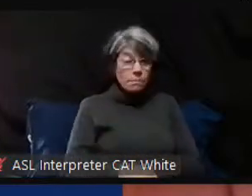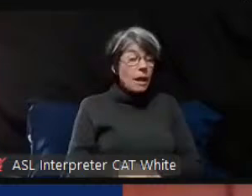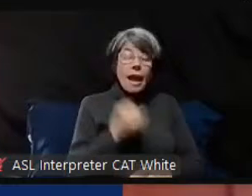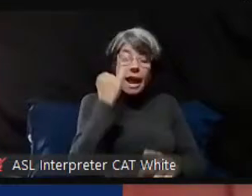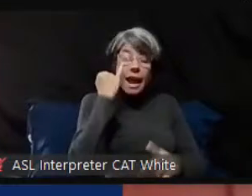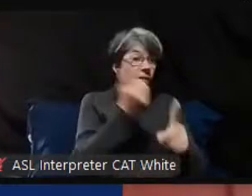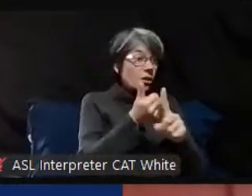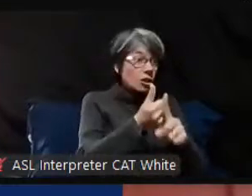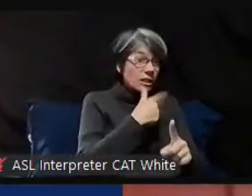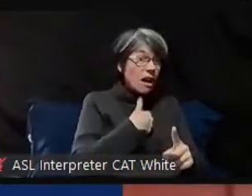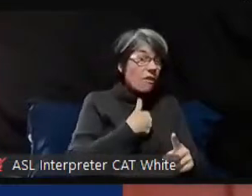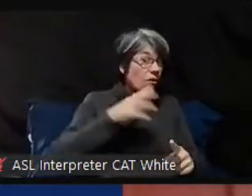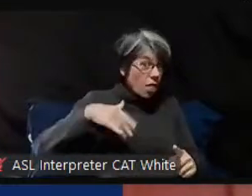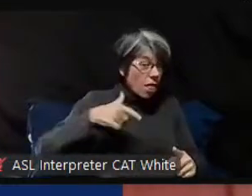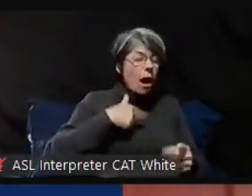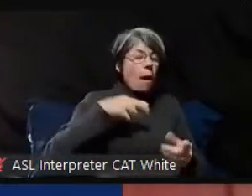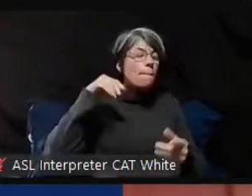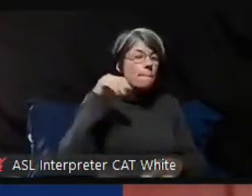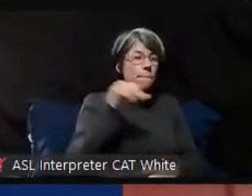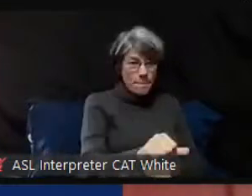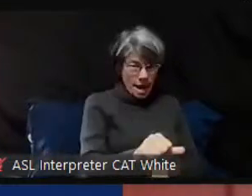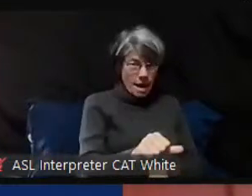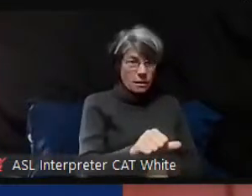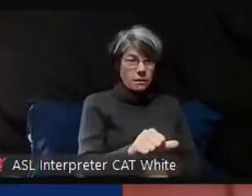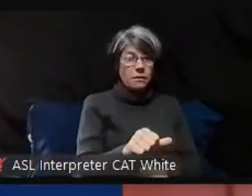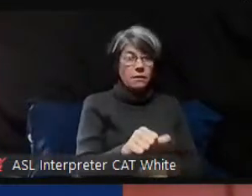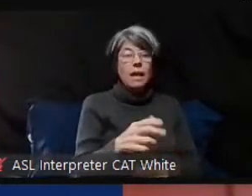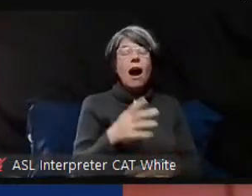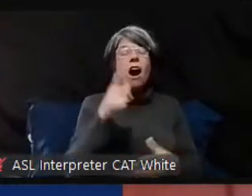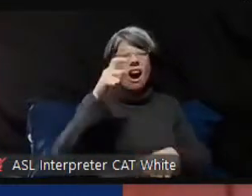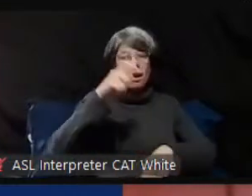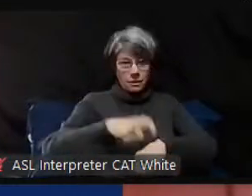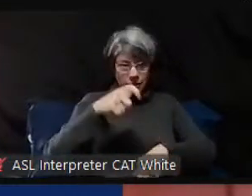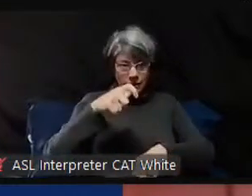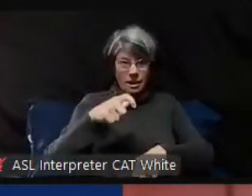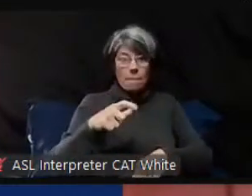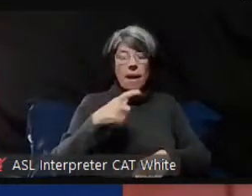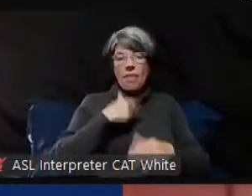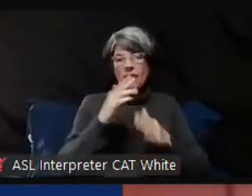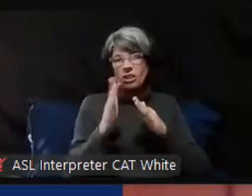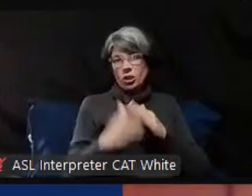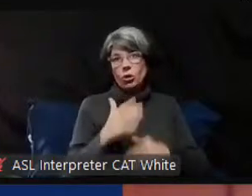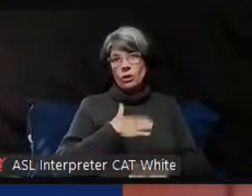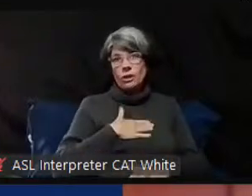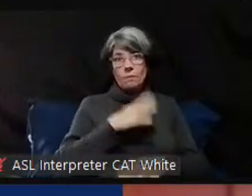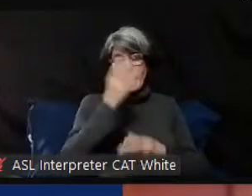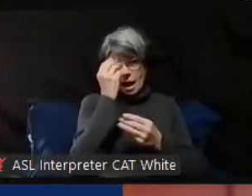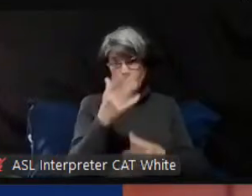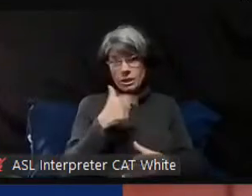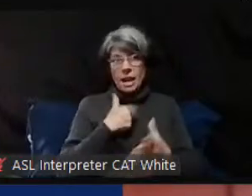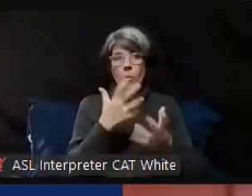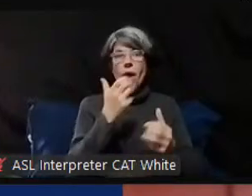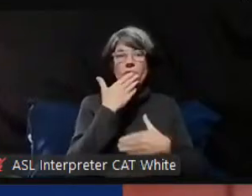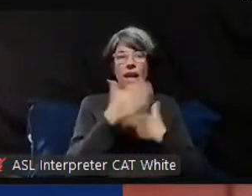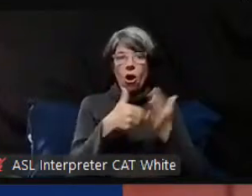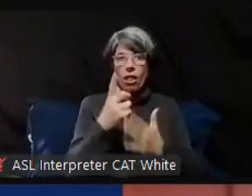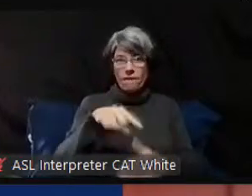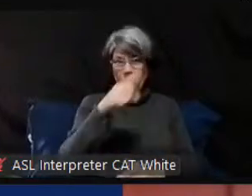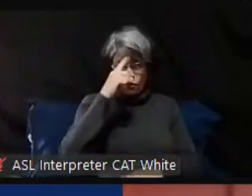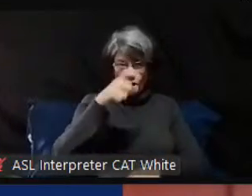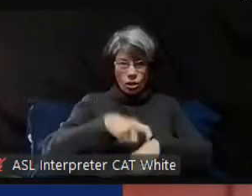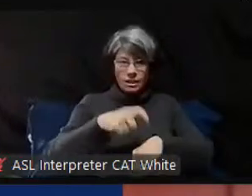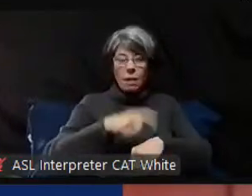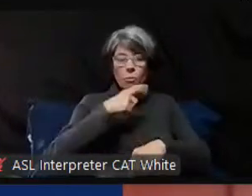impacted by the wildfires to pay their property taxes on time. This concludes my update, and I want to thank everyone for your time. We